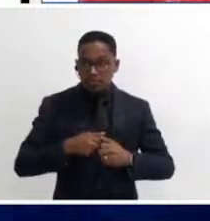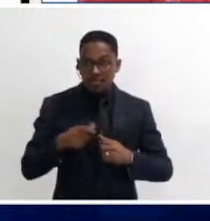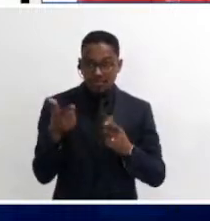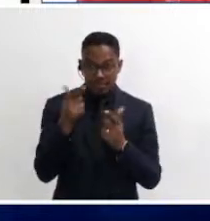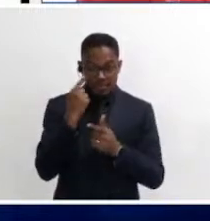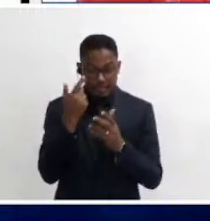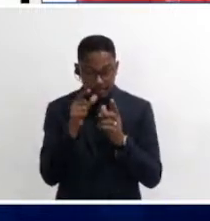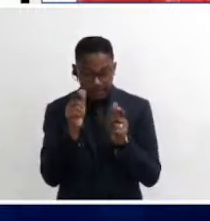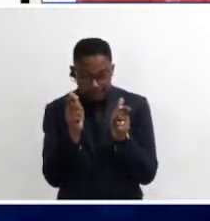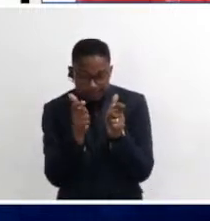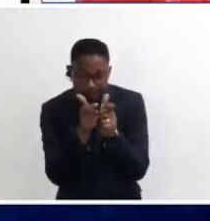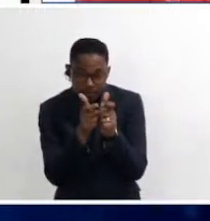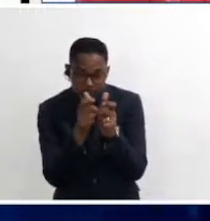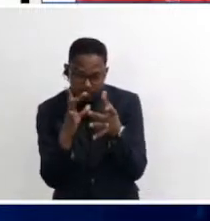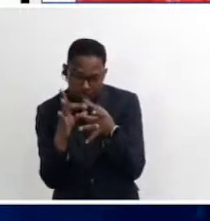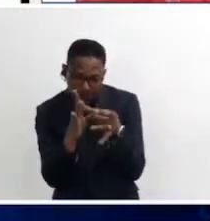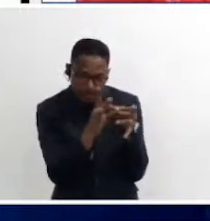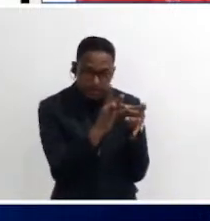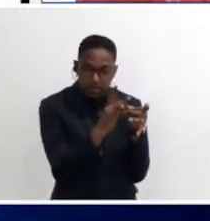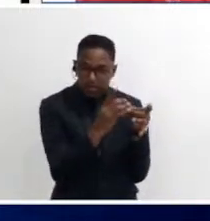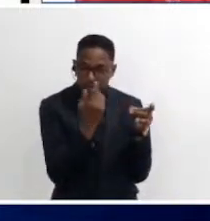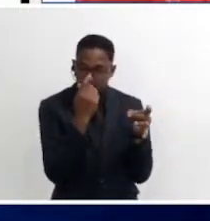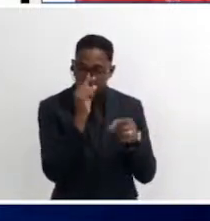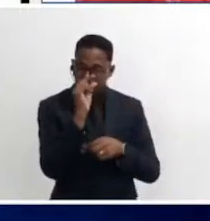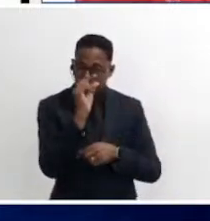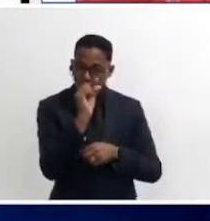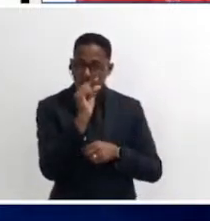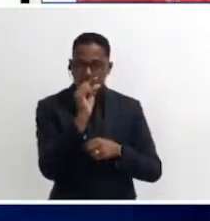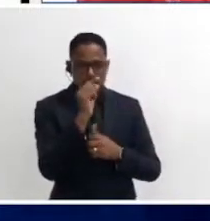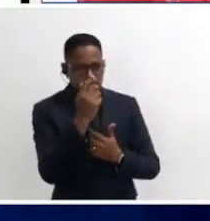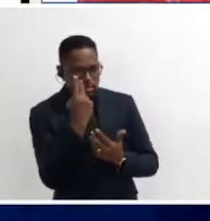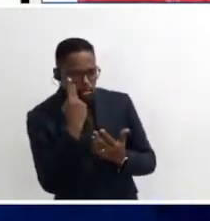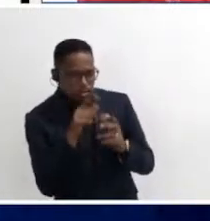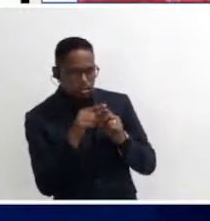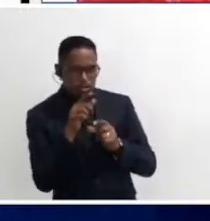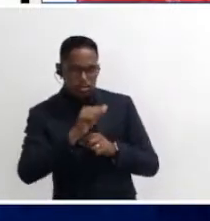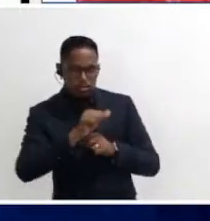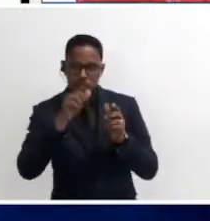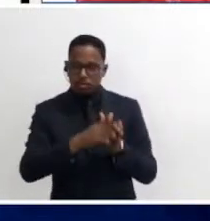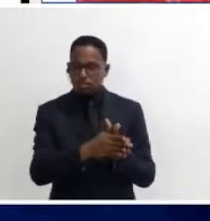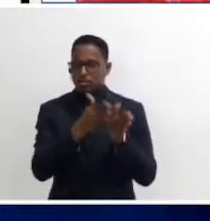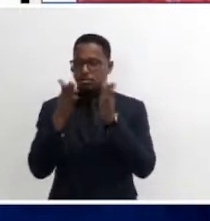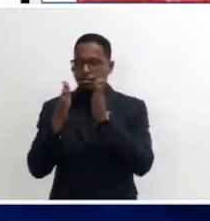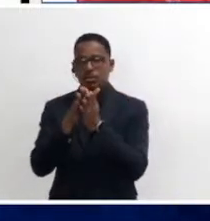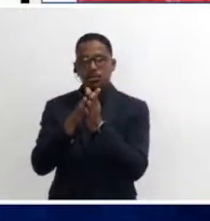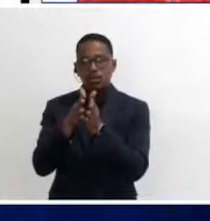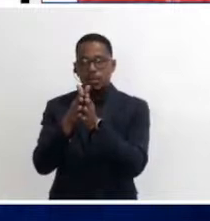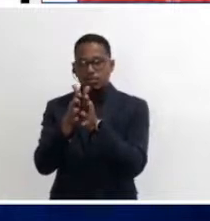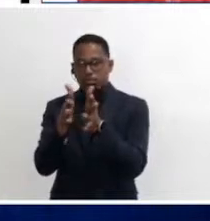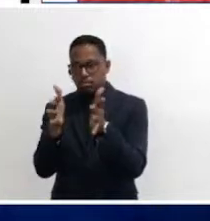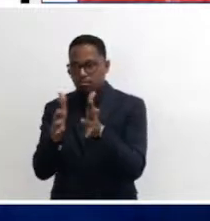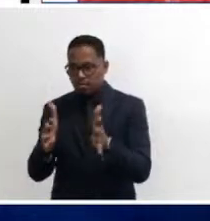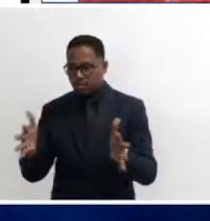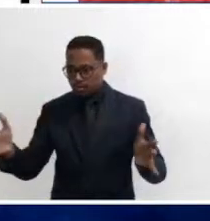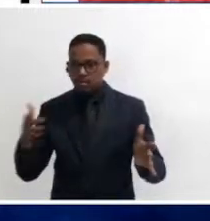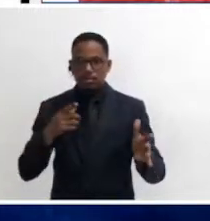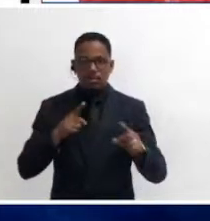And then at the other end of the package, it starts to get wider. And this is very typical.